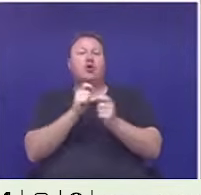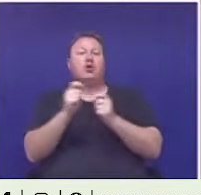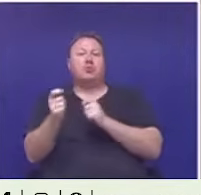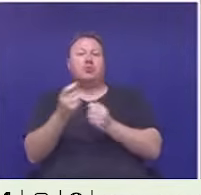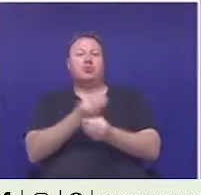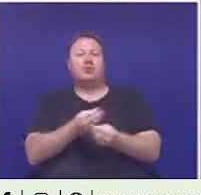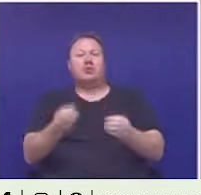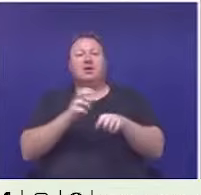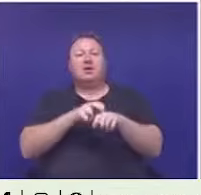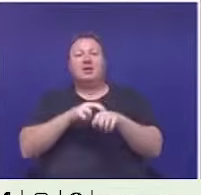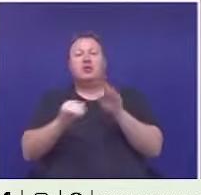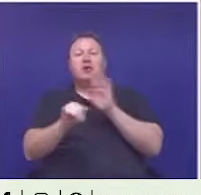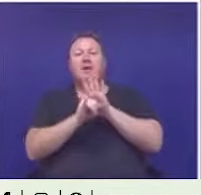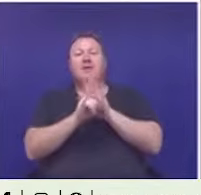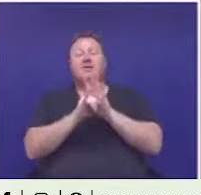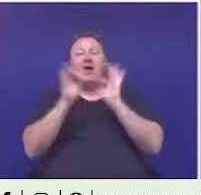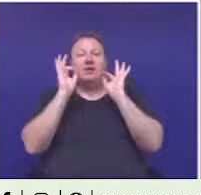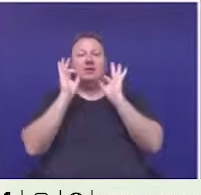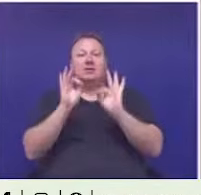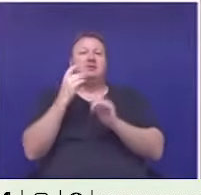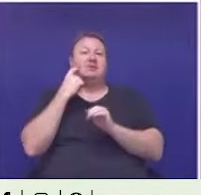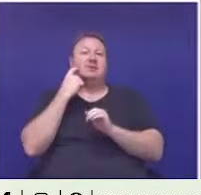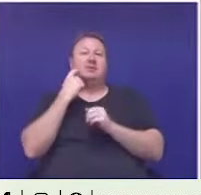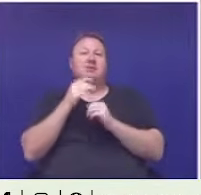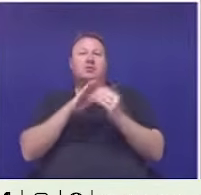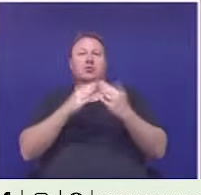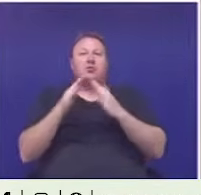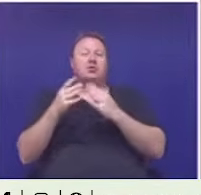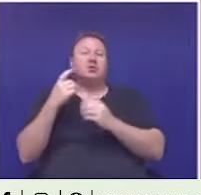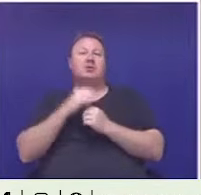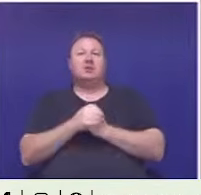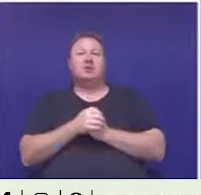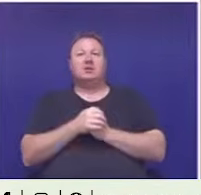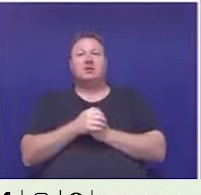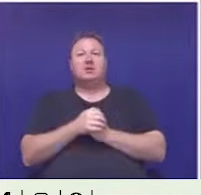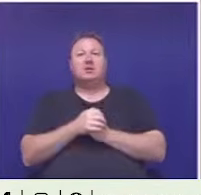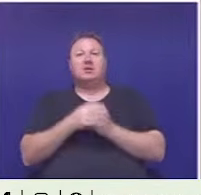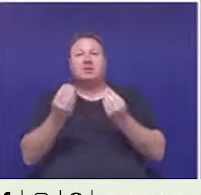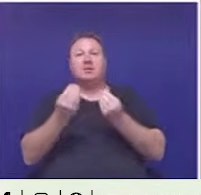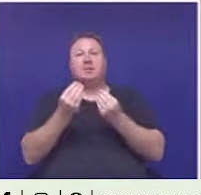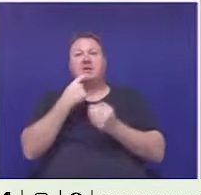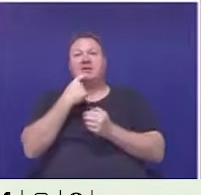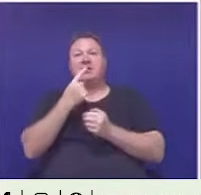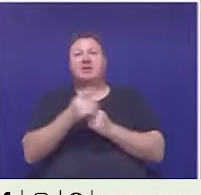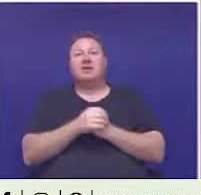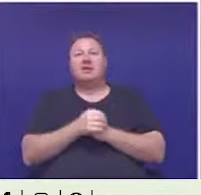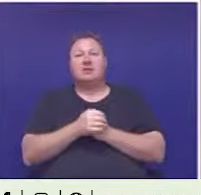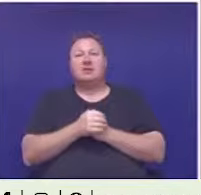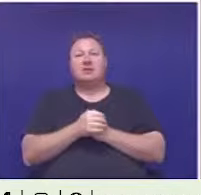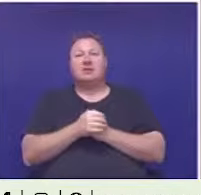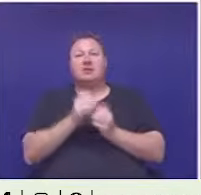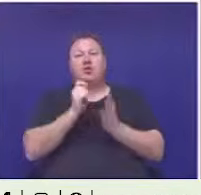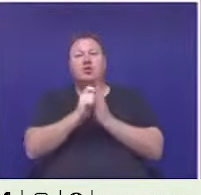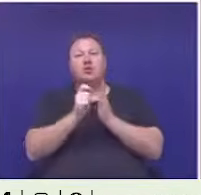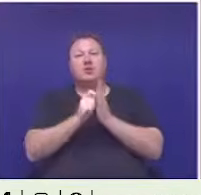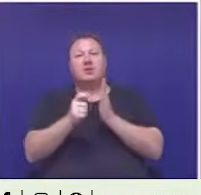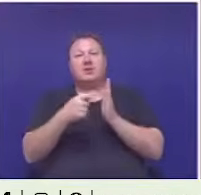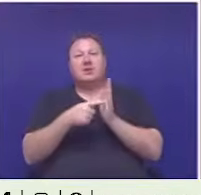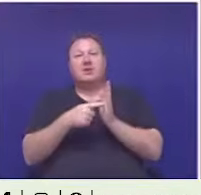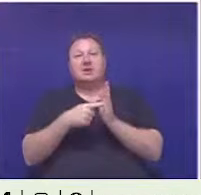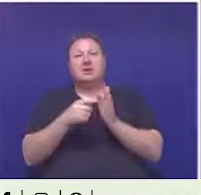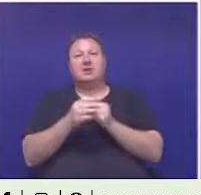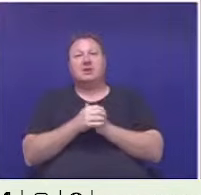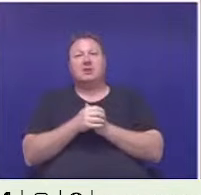easily identifiable by members of the community, even if it's something that says that is written there, you know,